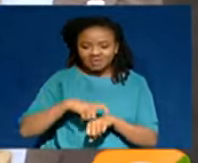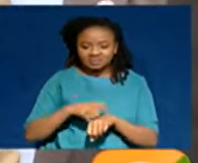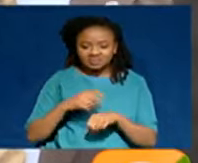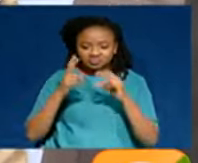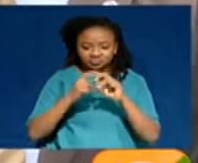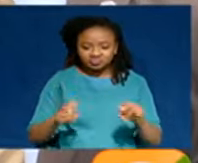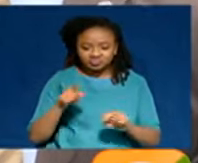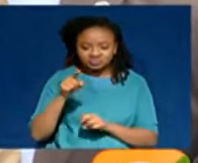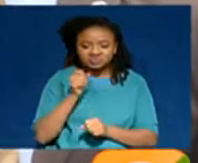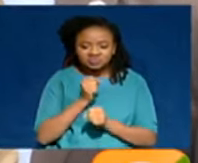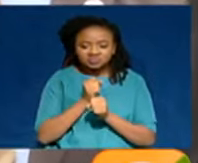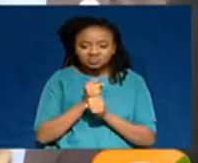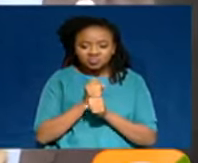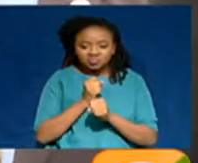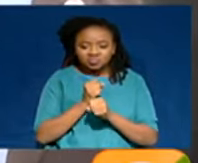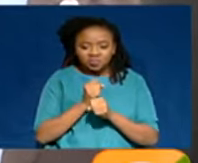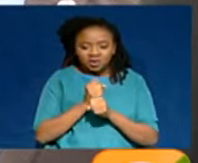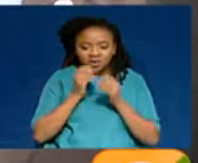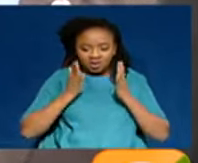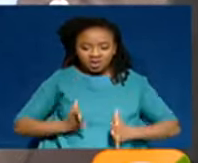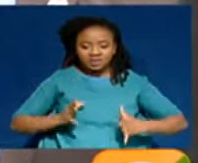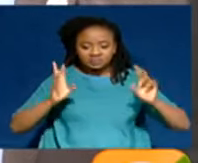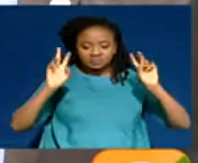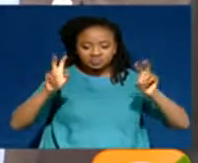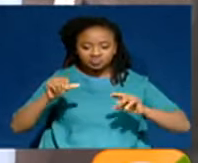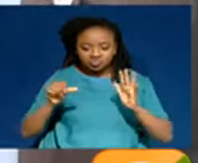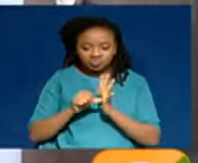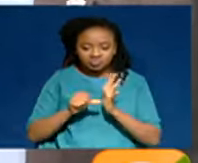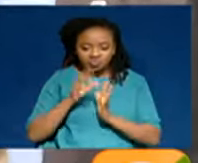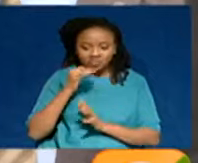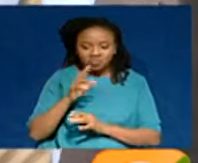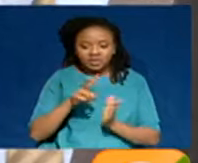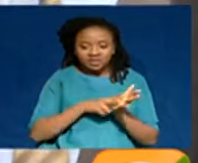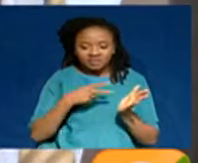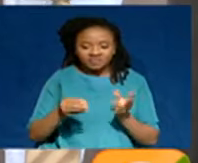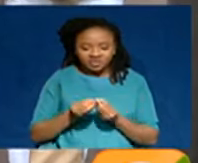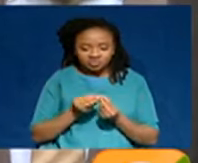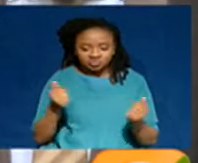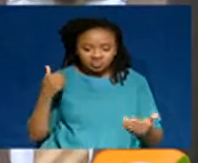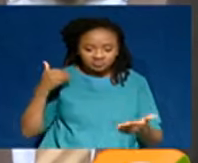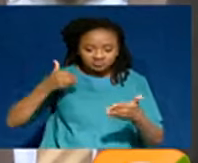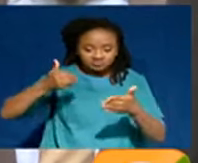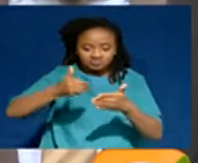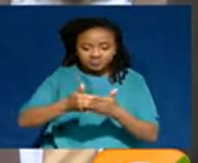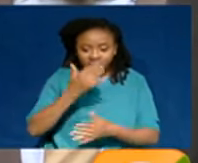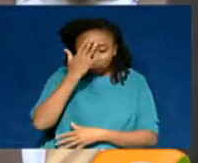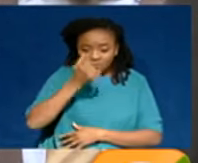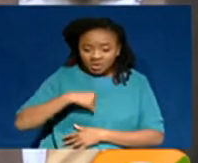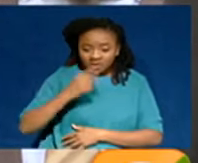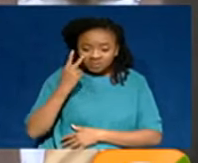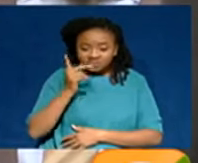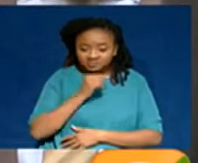workforce issue that our workers that has failed to be handled for over the years, because we saw they did one for